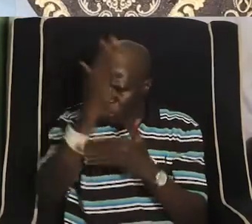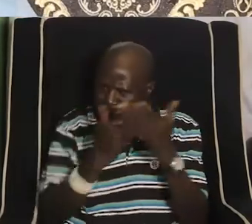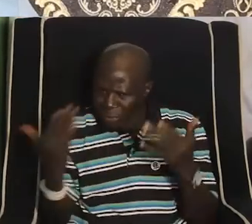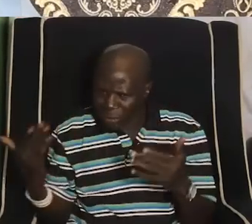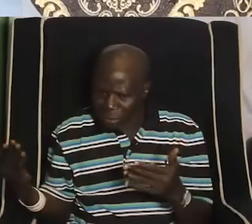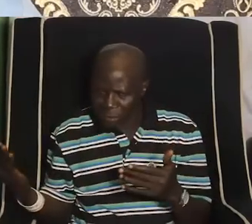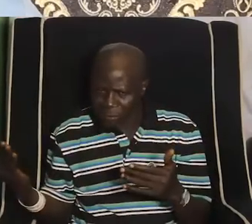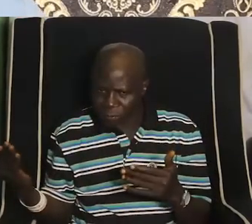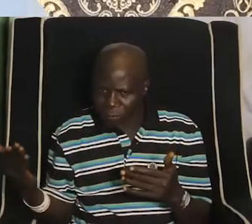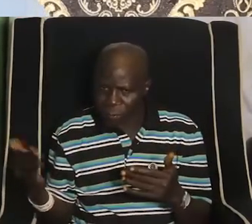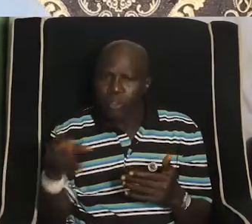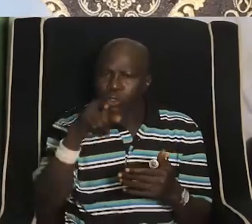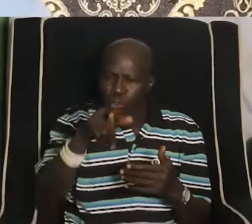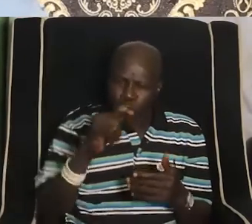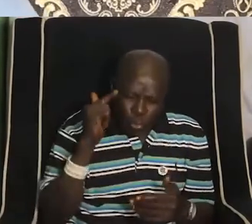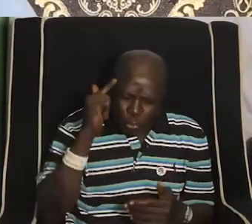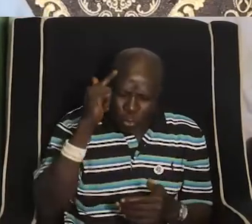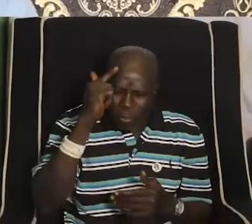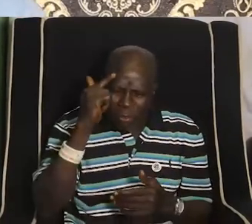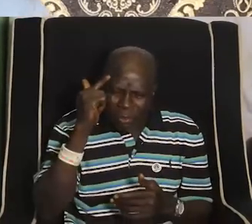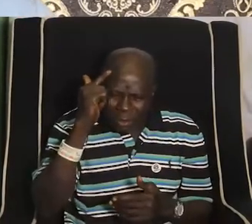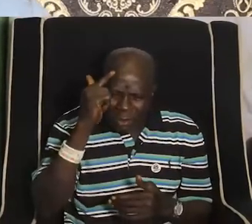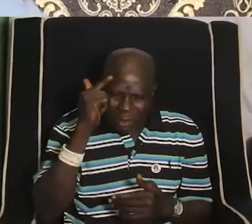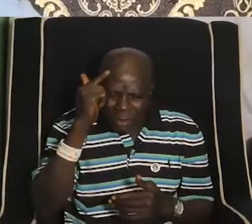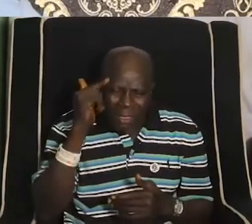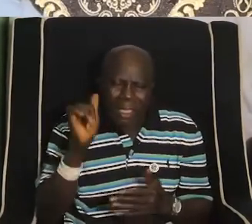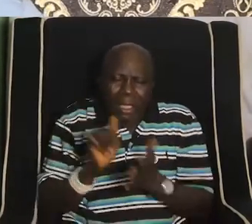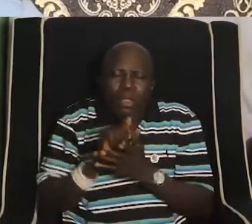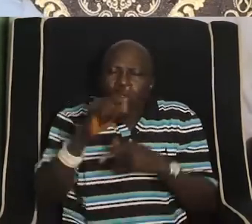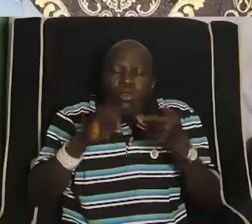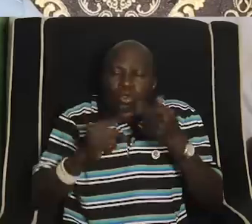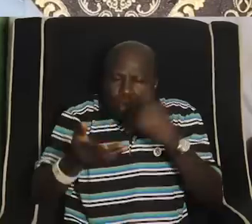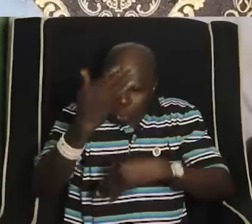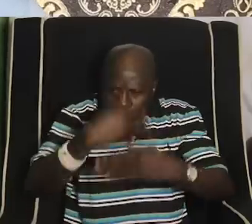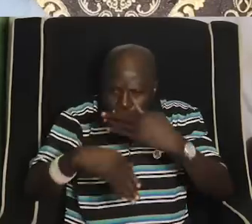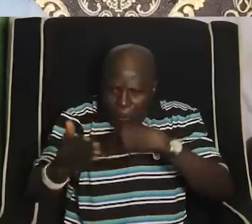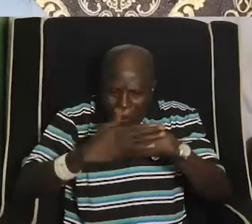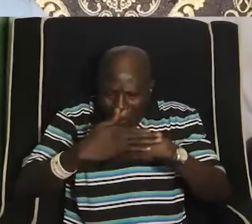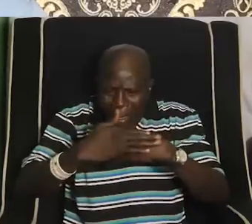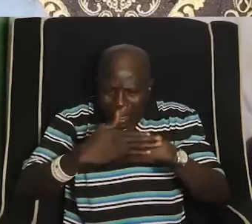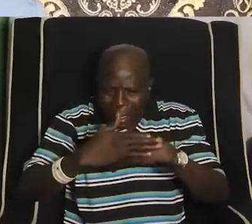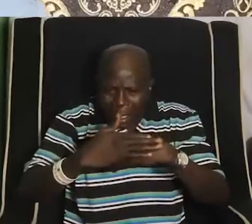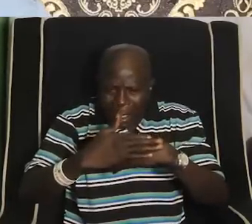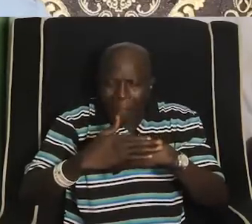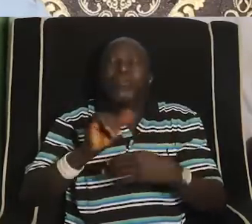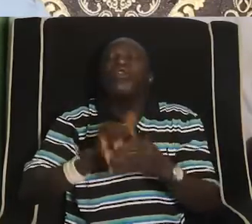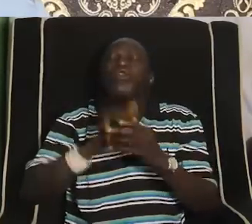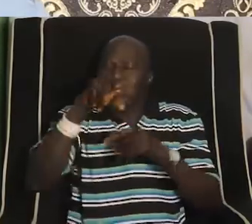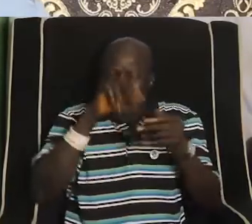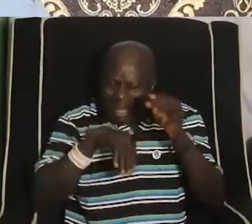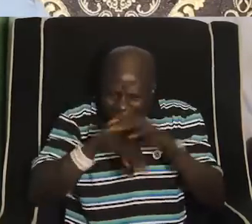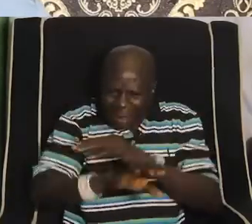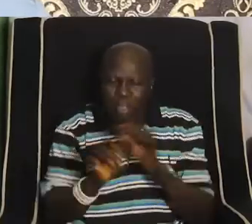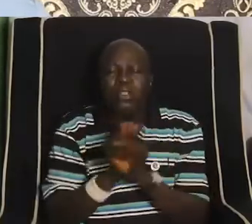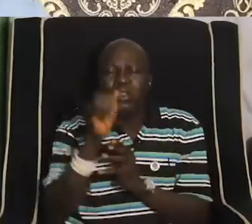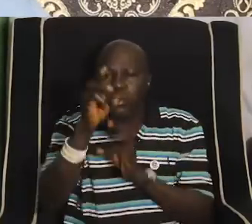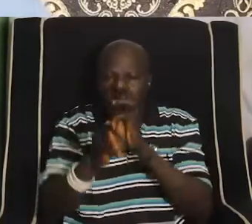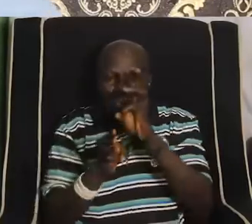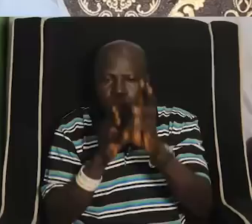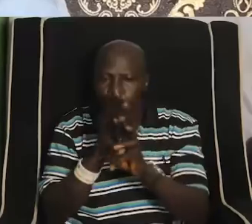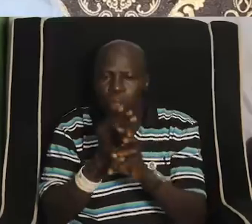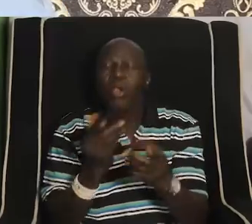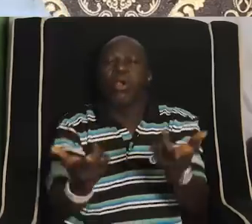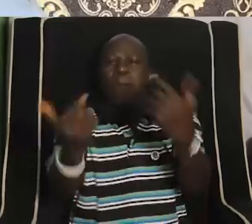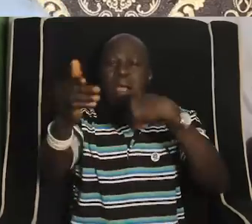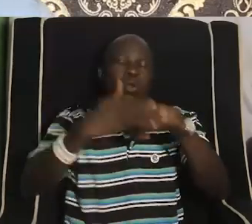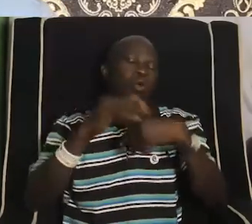examine something. Iwo to ronu lati pada seyin. You that thinking to backslide. Iwo to ti wo inu aye lo. You that move into the world. Pada